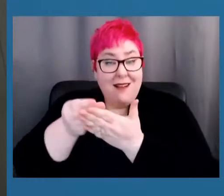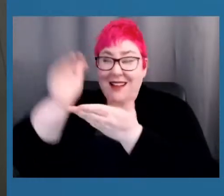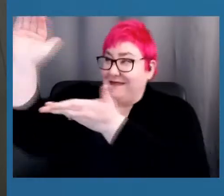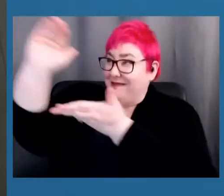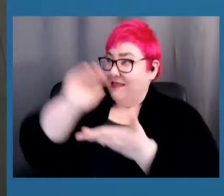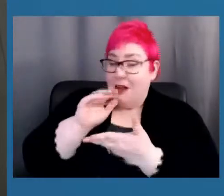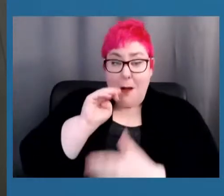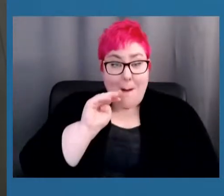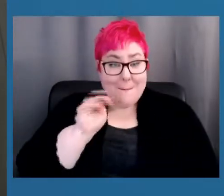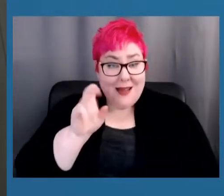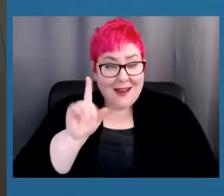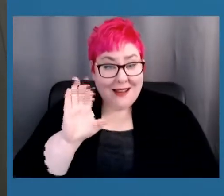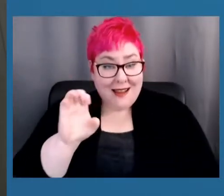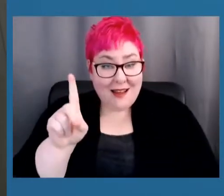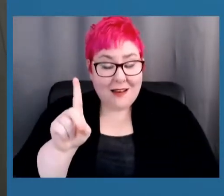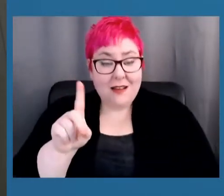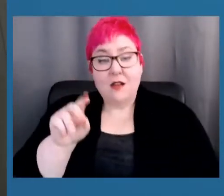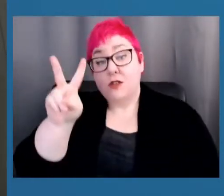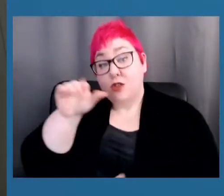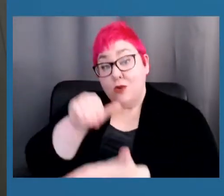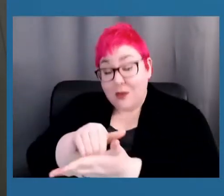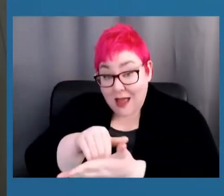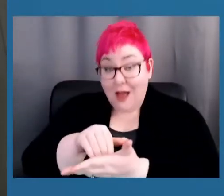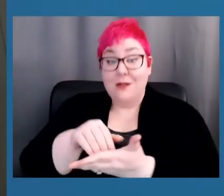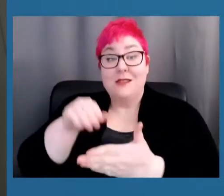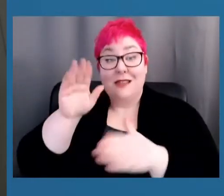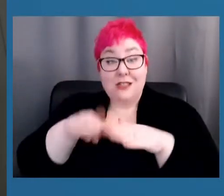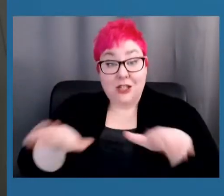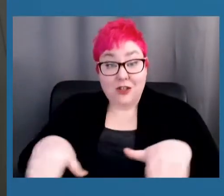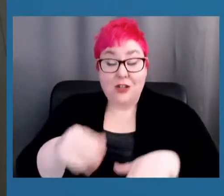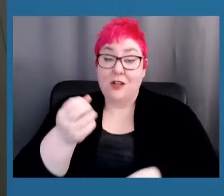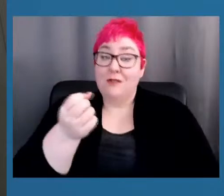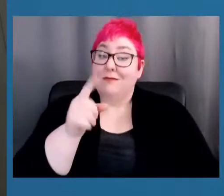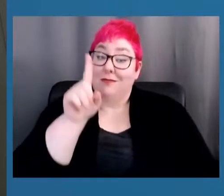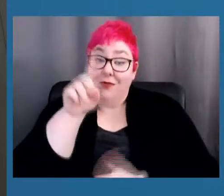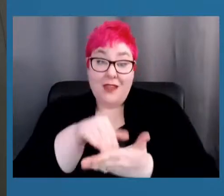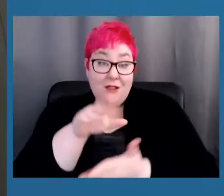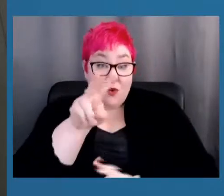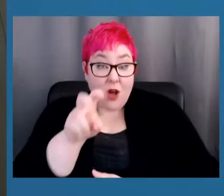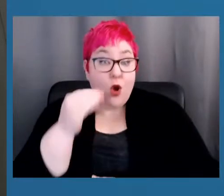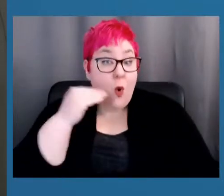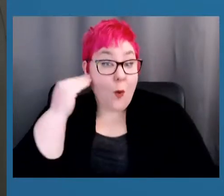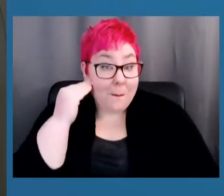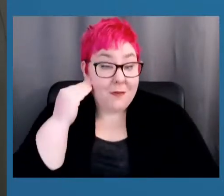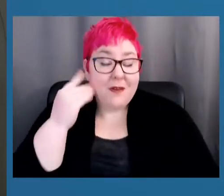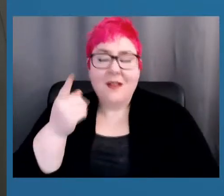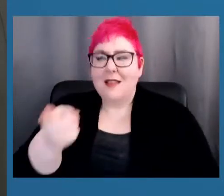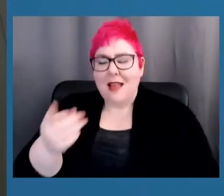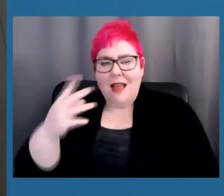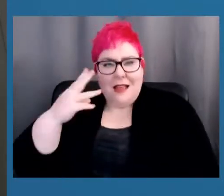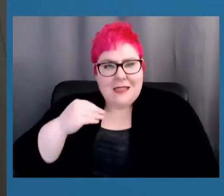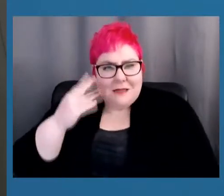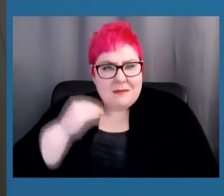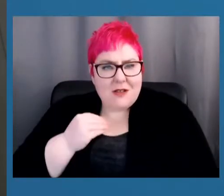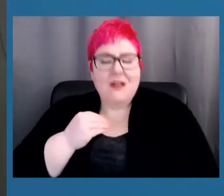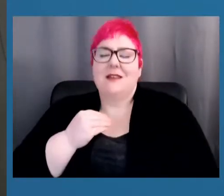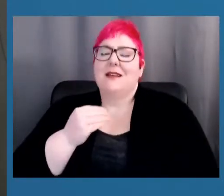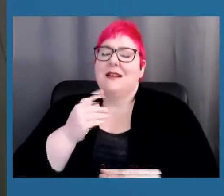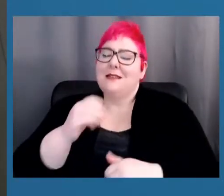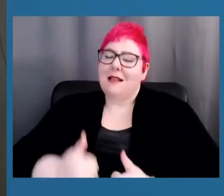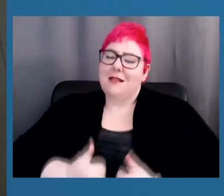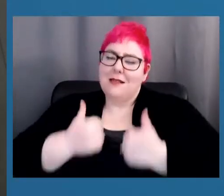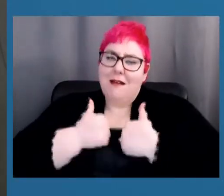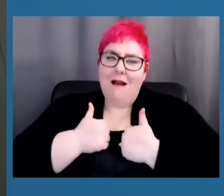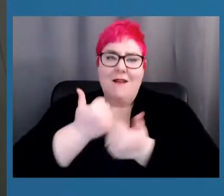2,000 children served, 1,200 at home, many, many here every single day, who are getting life-saving support and